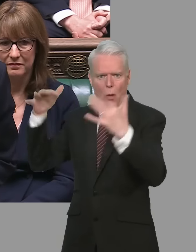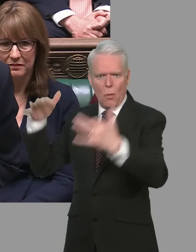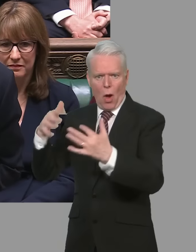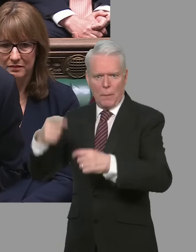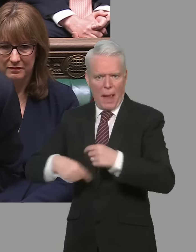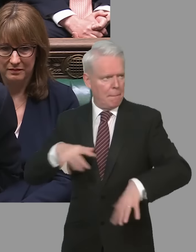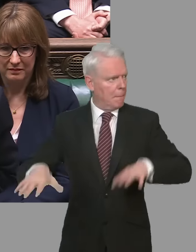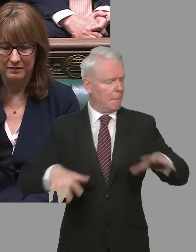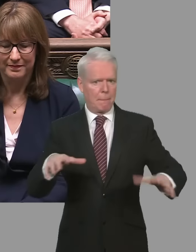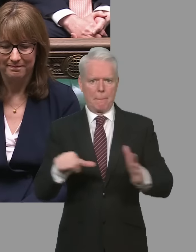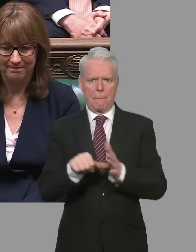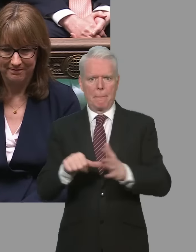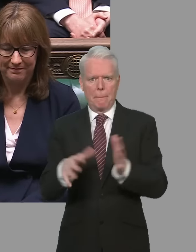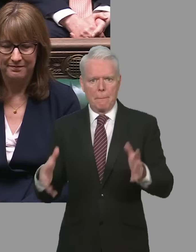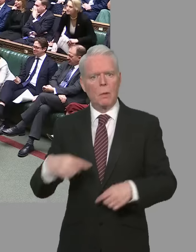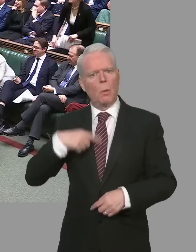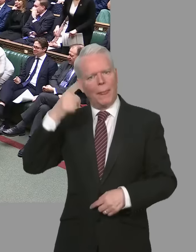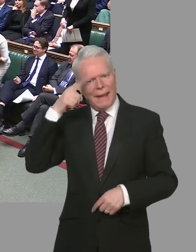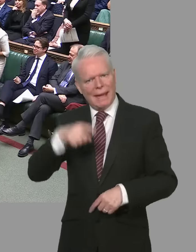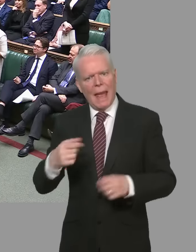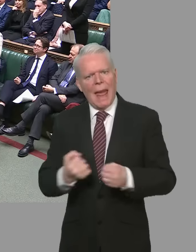British national interest.